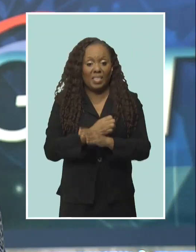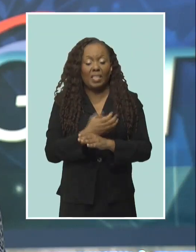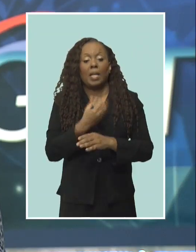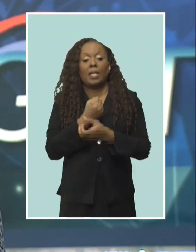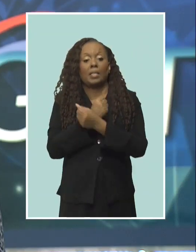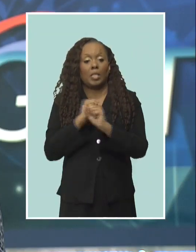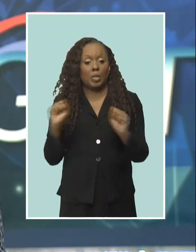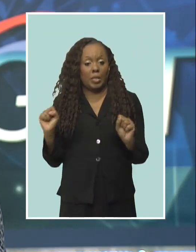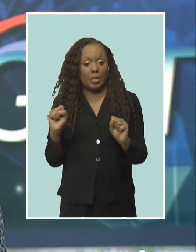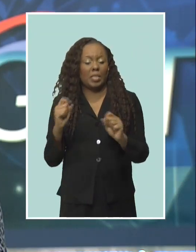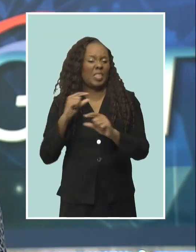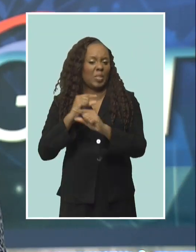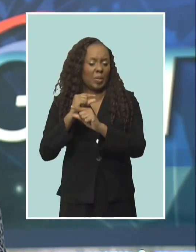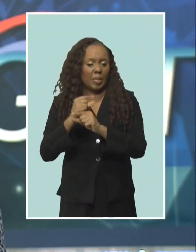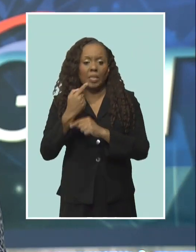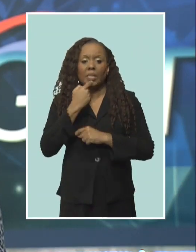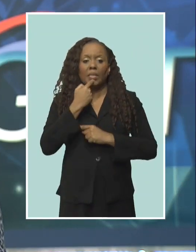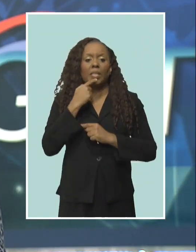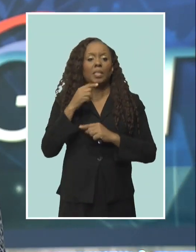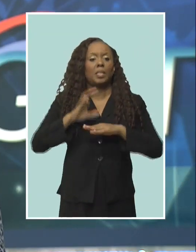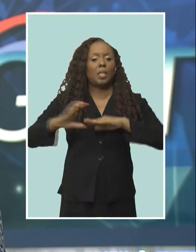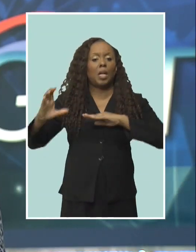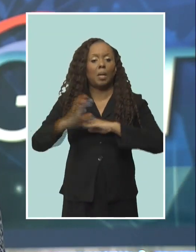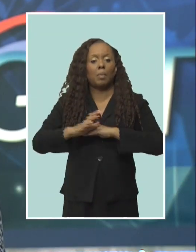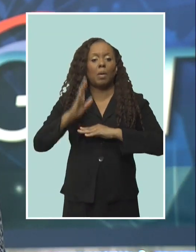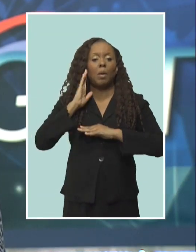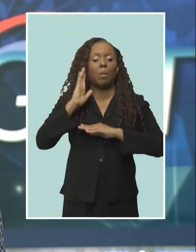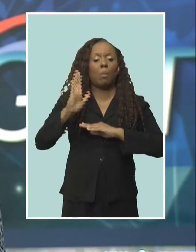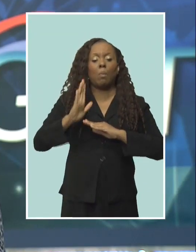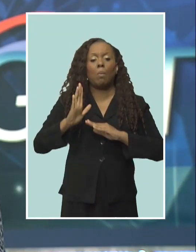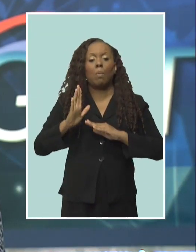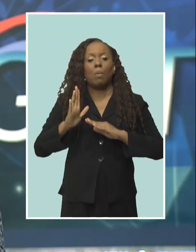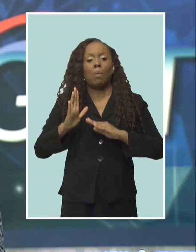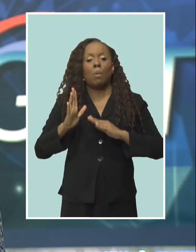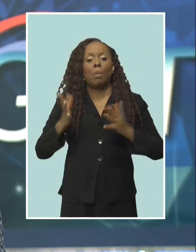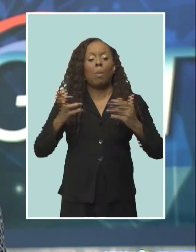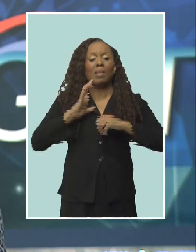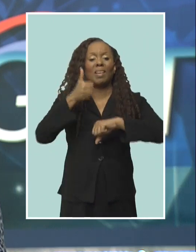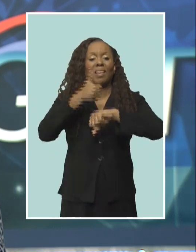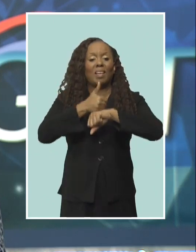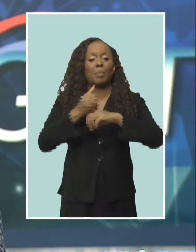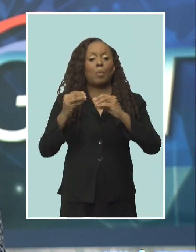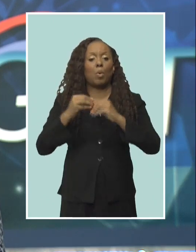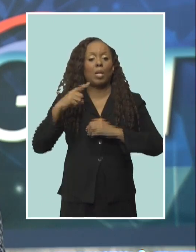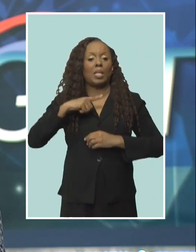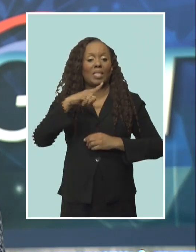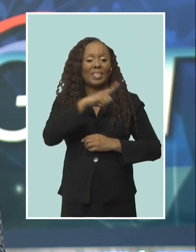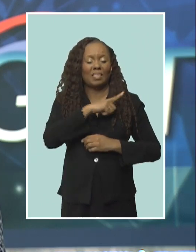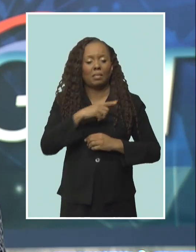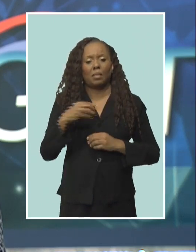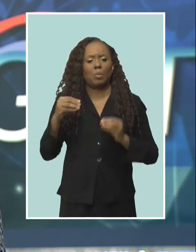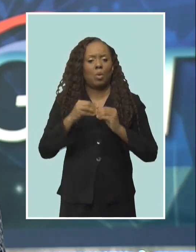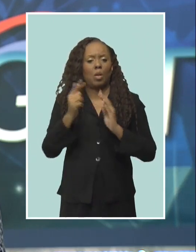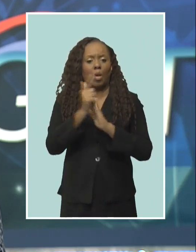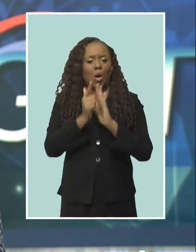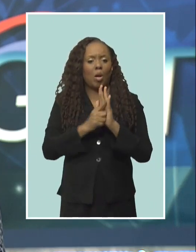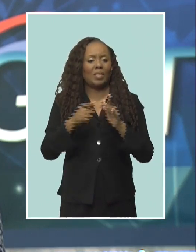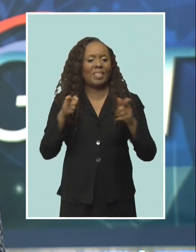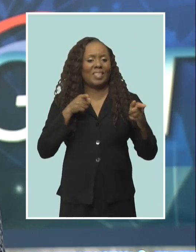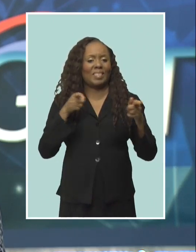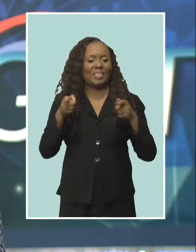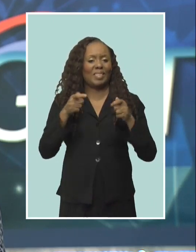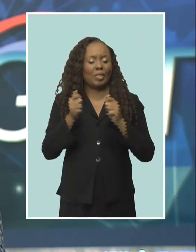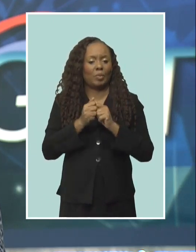Energy and Security, says the region will be moving to bring further legislation to deal with the issue that is